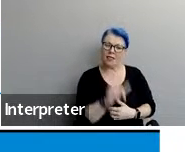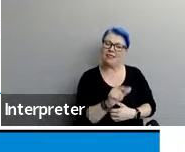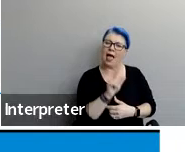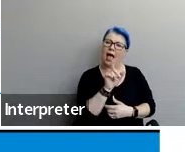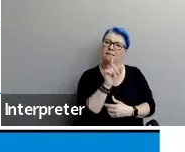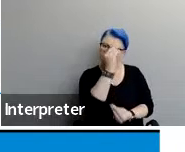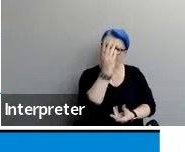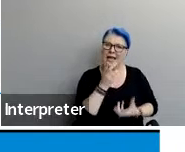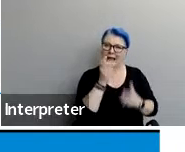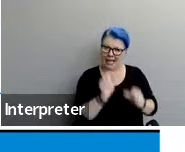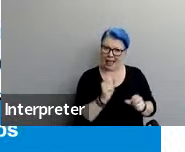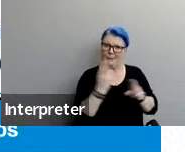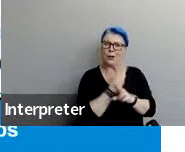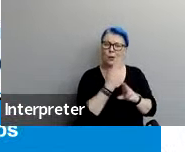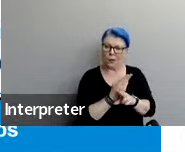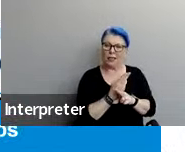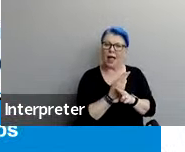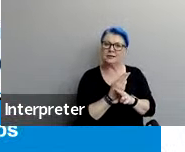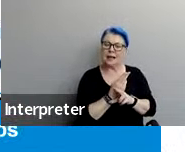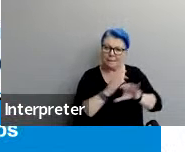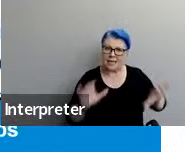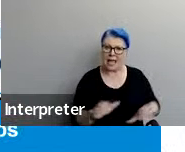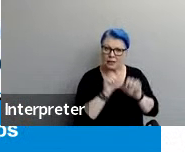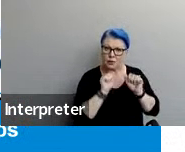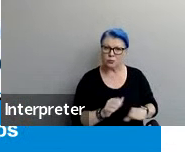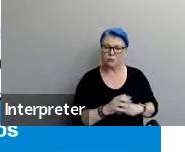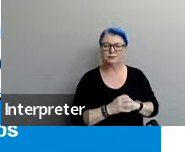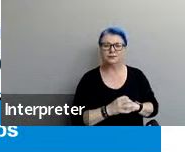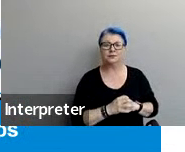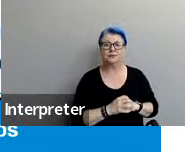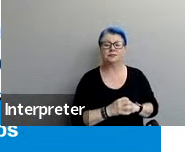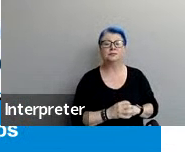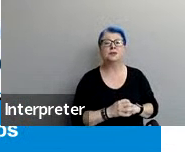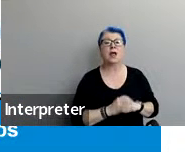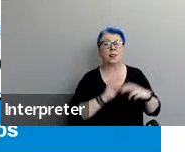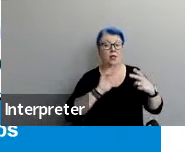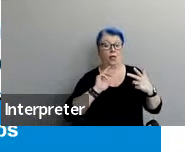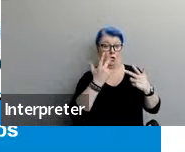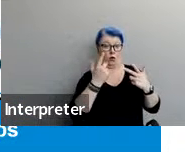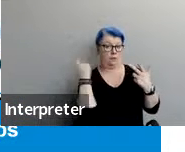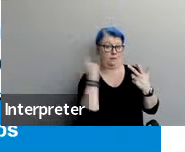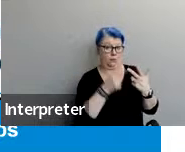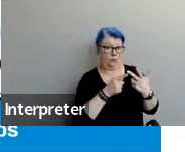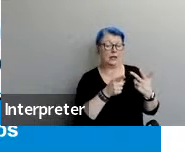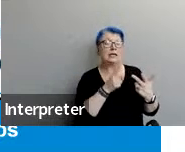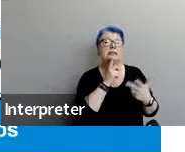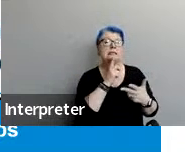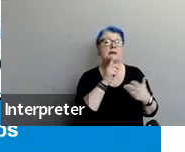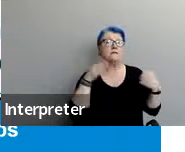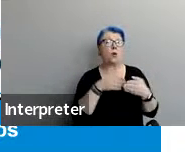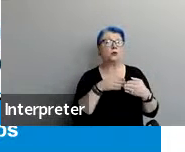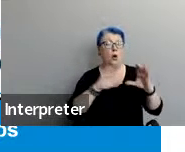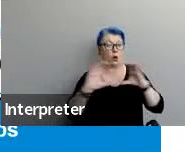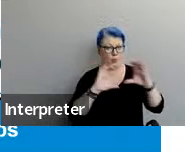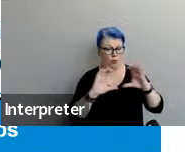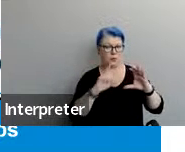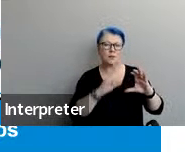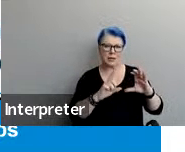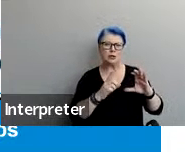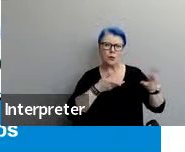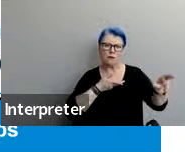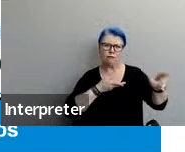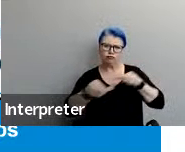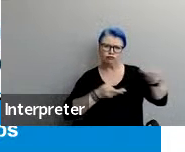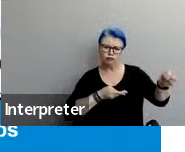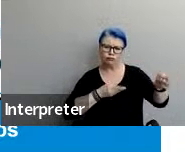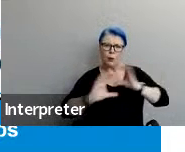work through that theory of change. Our goal 3 is about communication and ensuring that we have that two-way communication